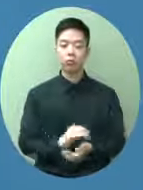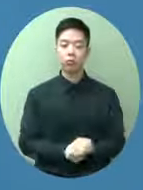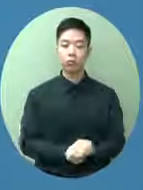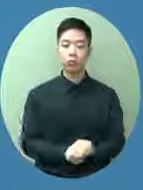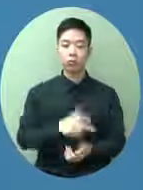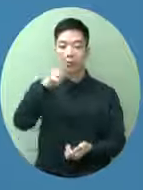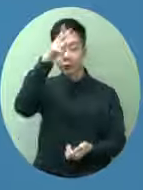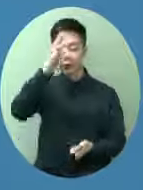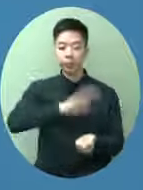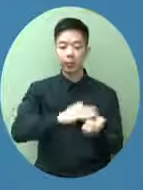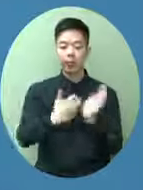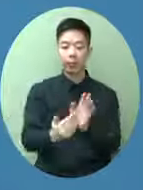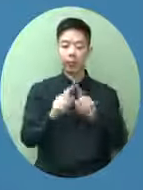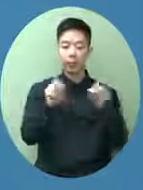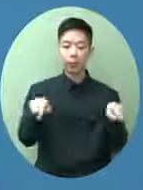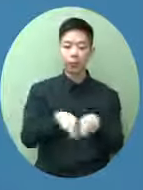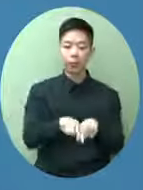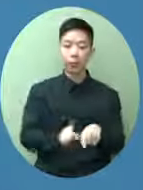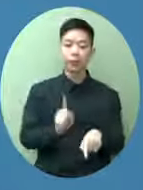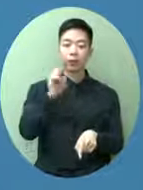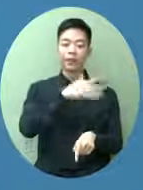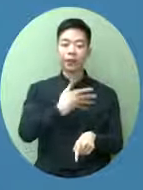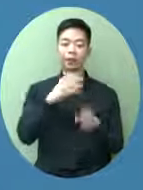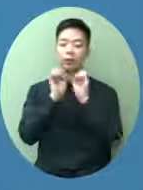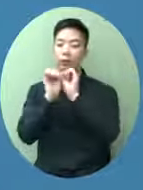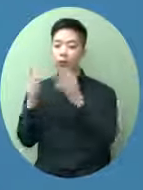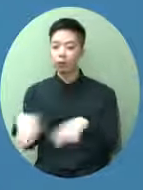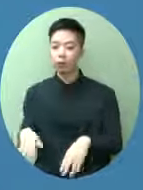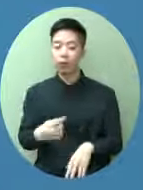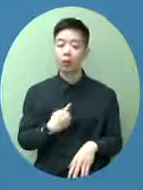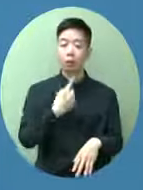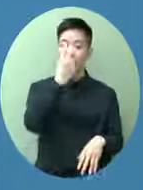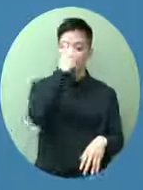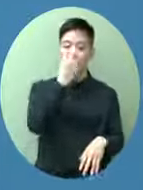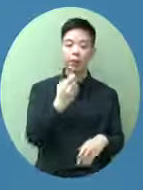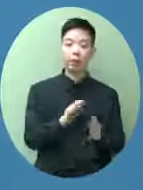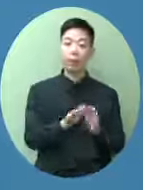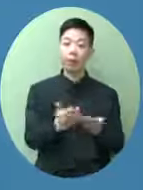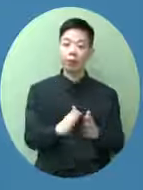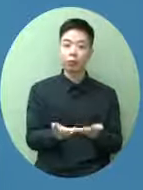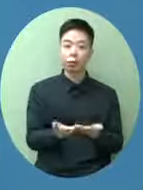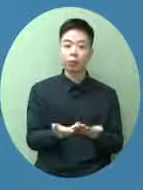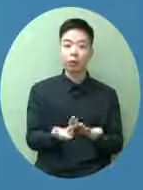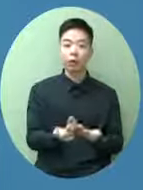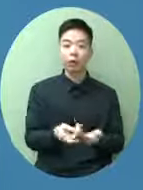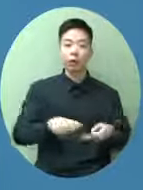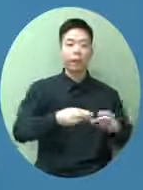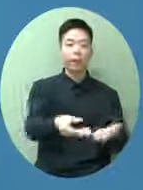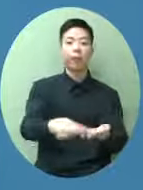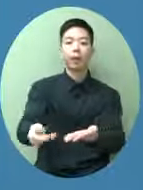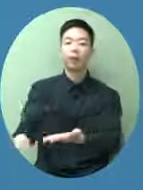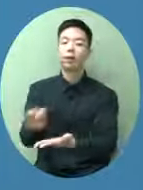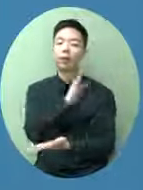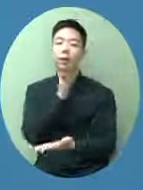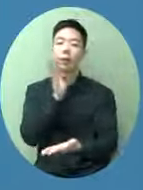time I send an English versionto the business communitywhether they are consul generalsor